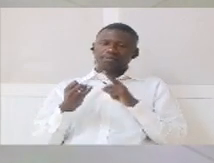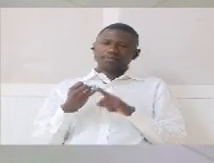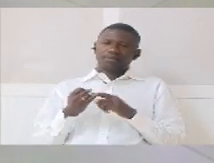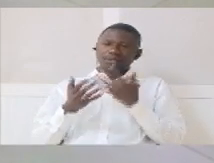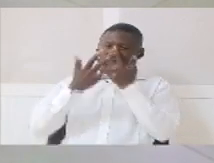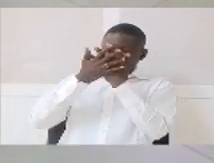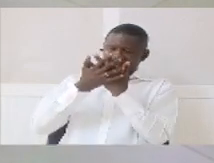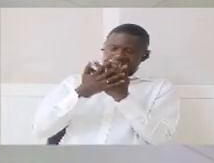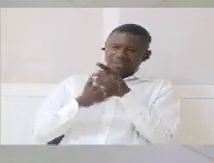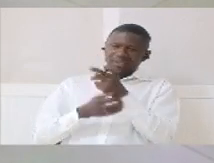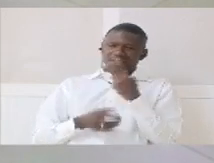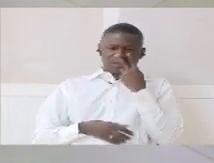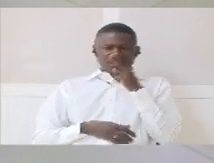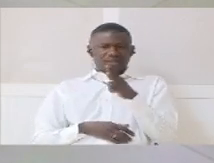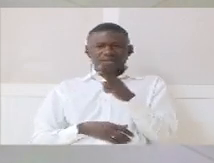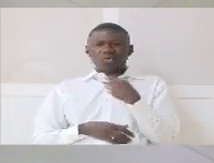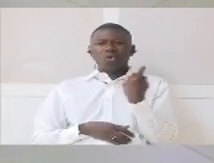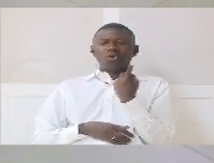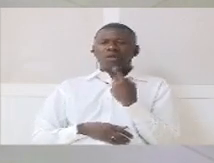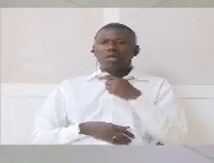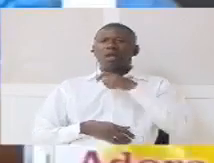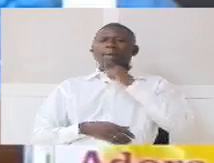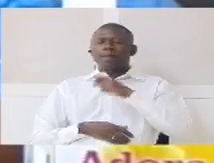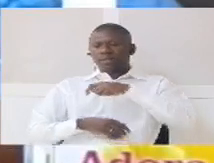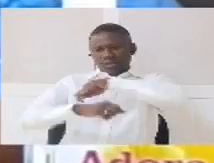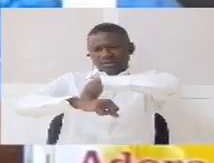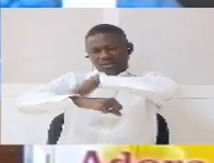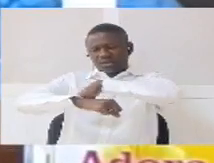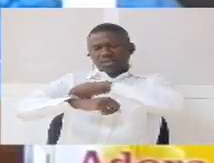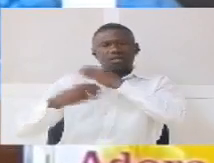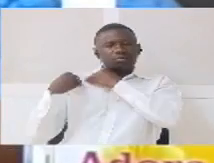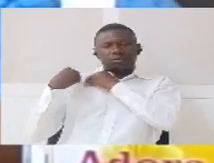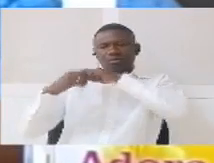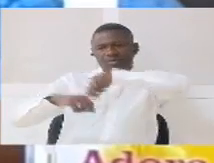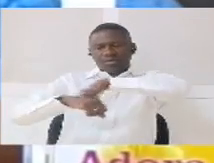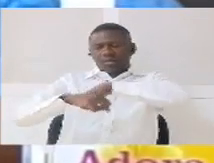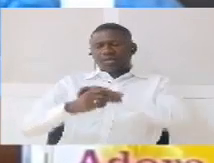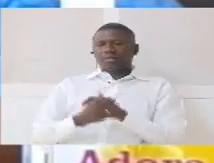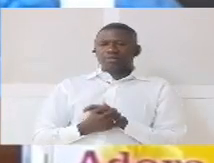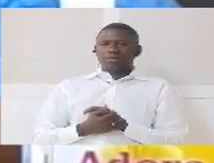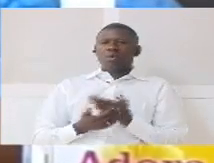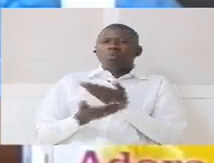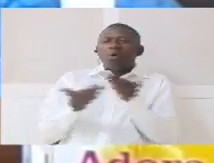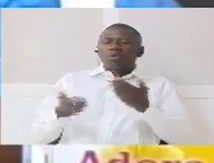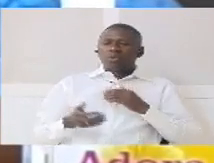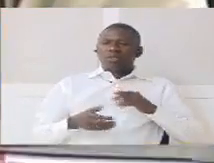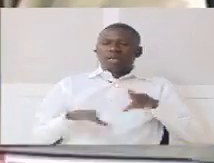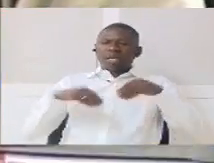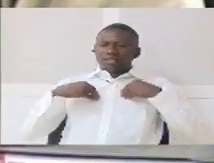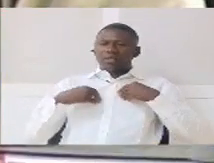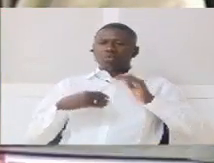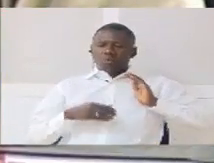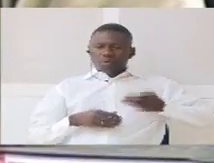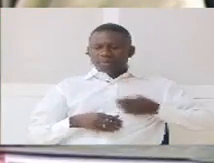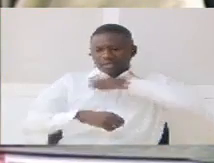Prisons, Nkajeleko, Kewal, the Maneka Tabiroke, and Musol Fanan Bekasoto, Fabuka Musol, Alapuria Tabiroke, Kewali. I hear that